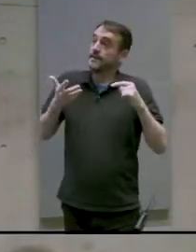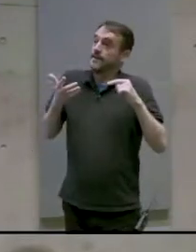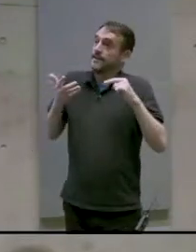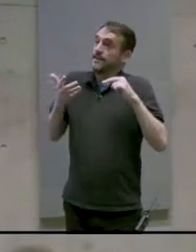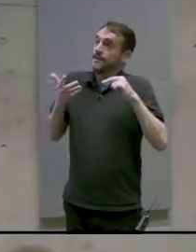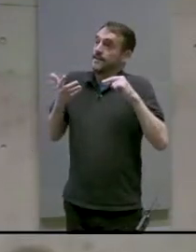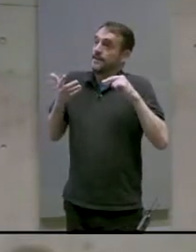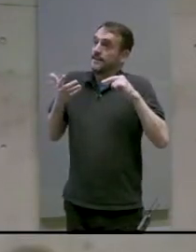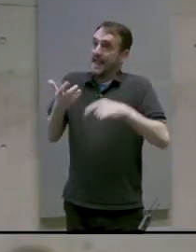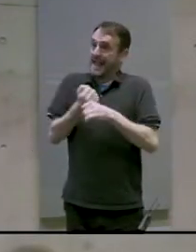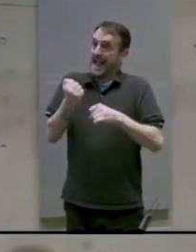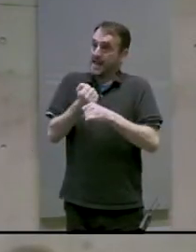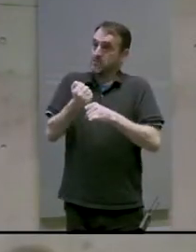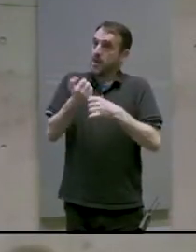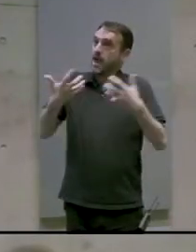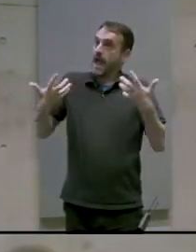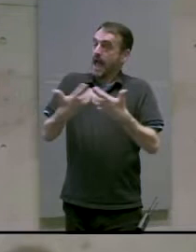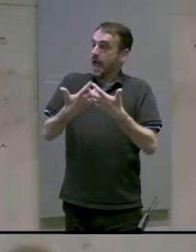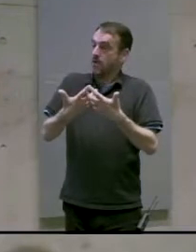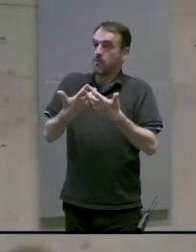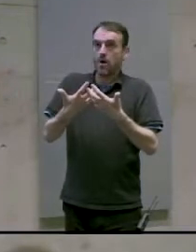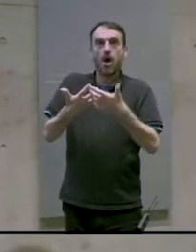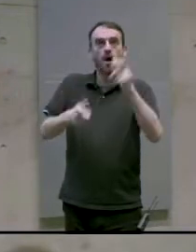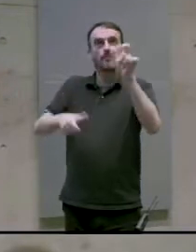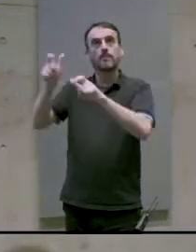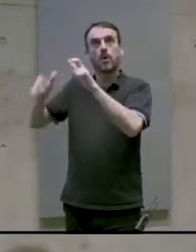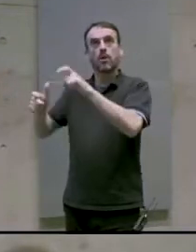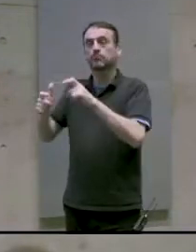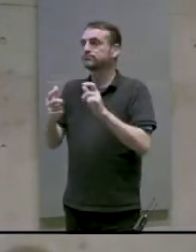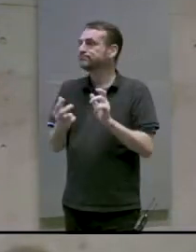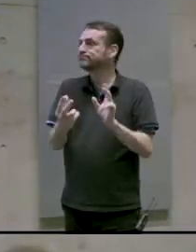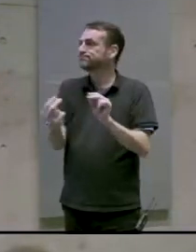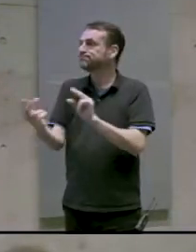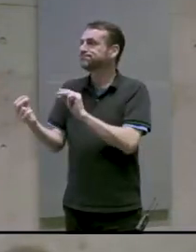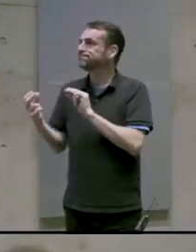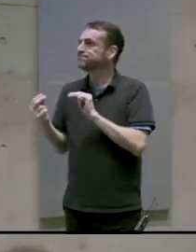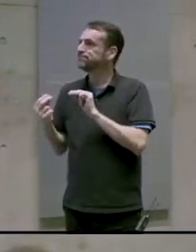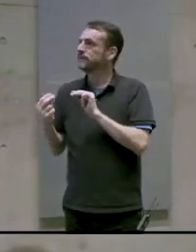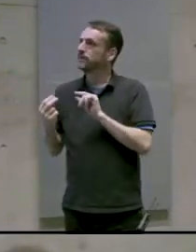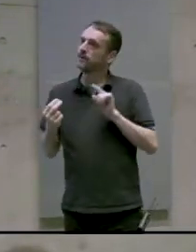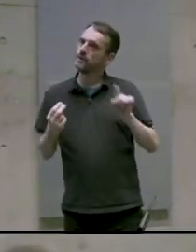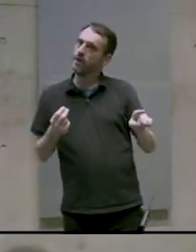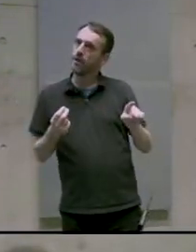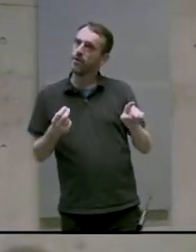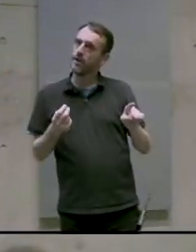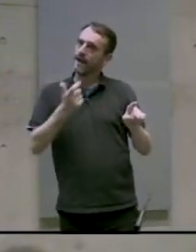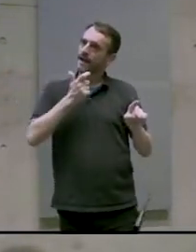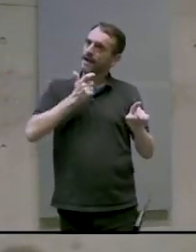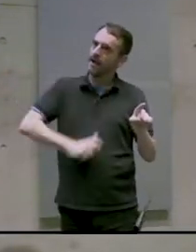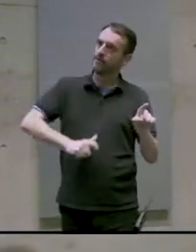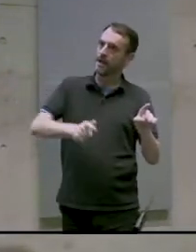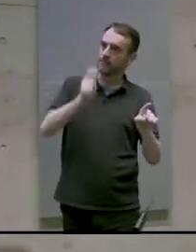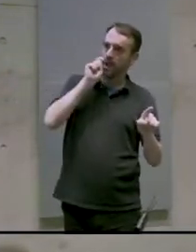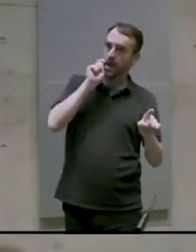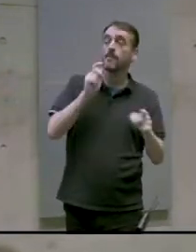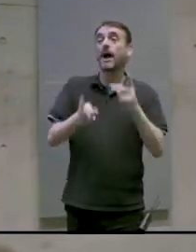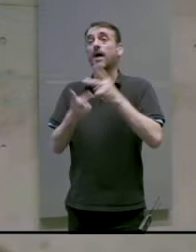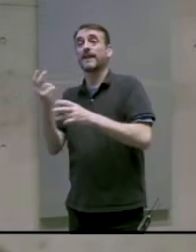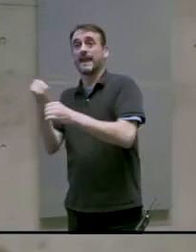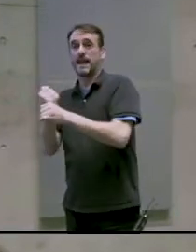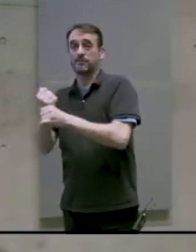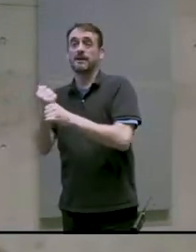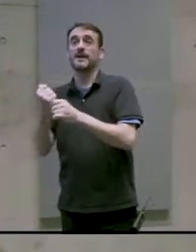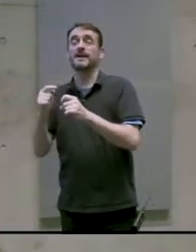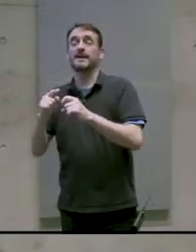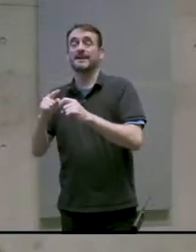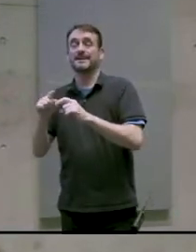to people at a party. So we've said that he's a spy, but in other games, it's quite difficult. And I've seen this in films